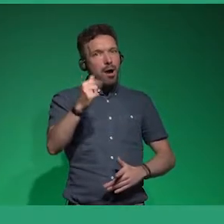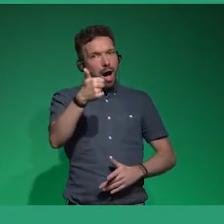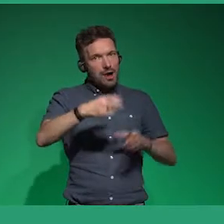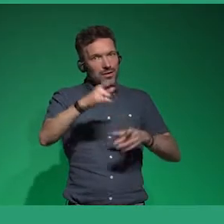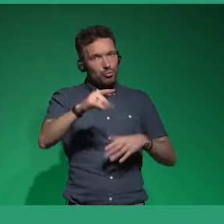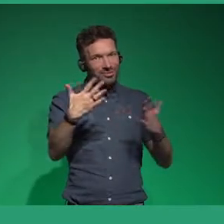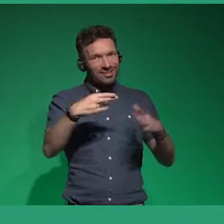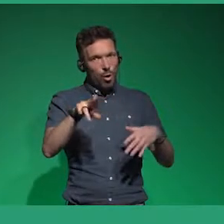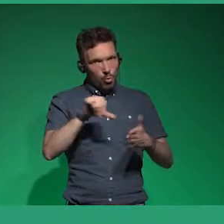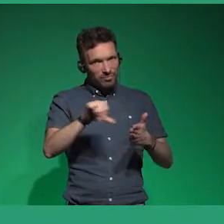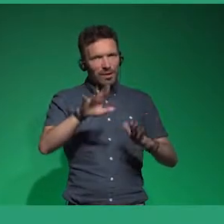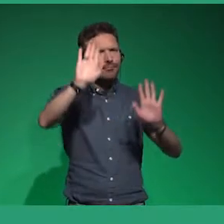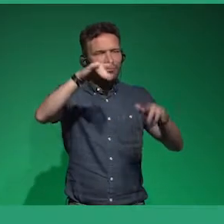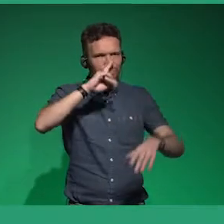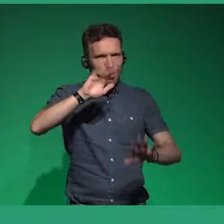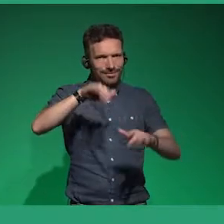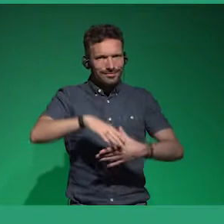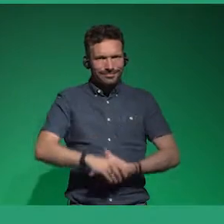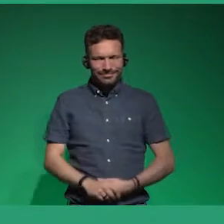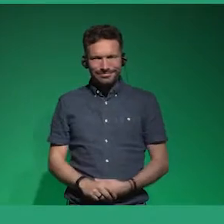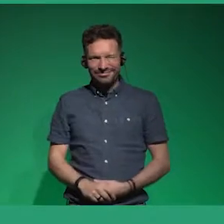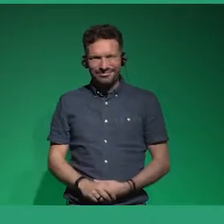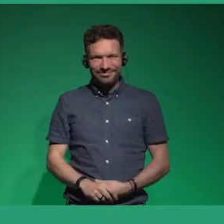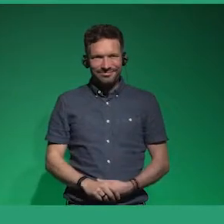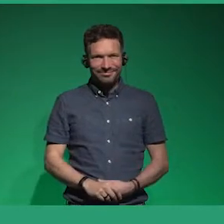Andrea, do you want some? Oh, you're fine.